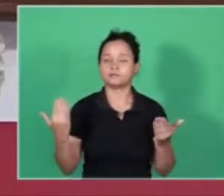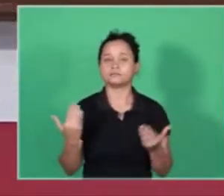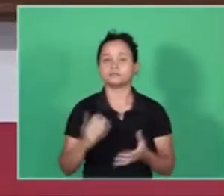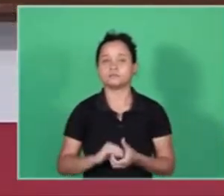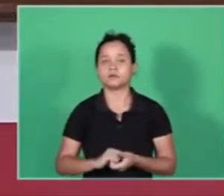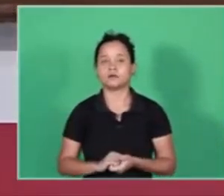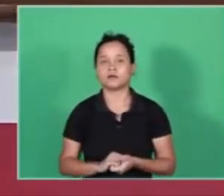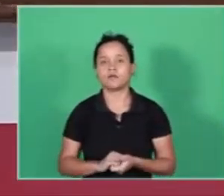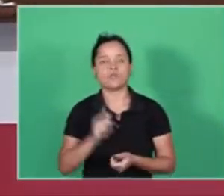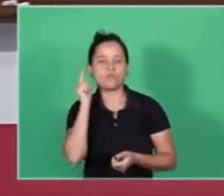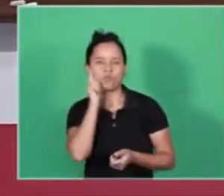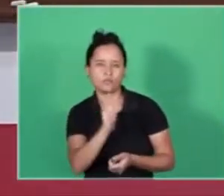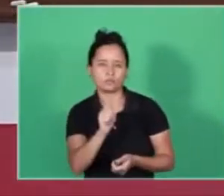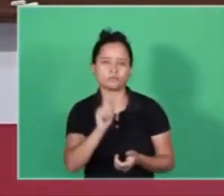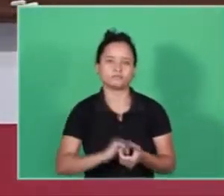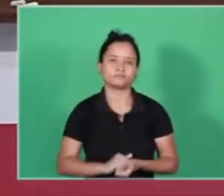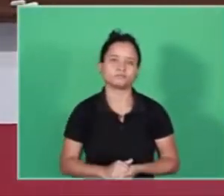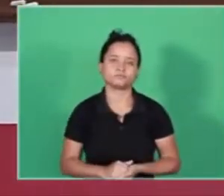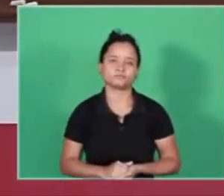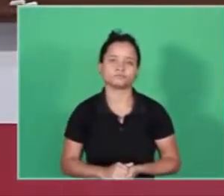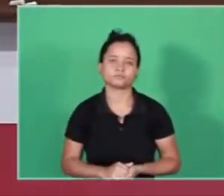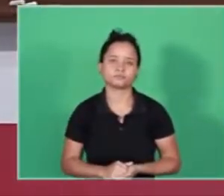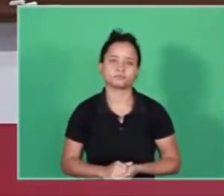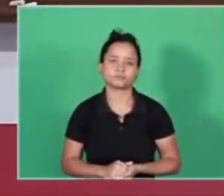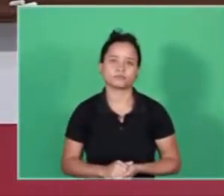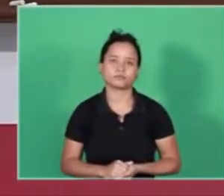So let's go here and look.